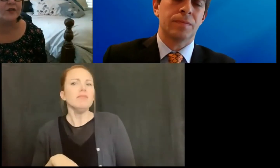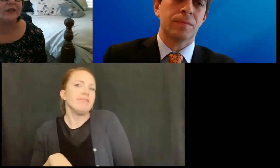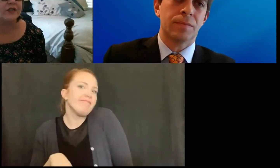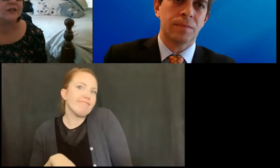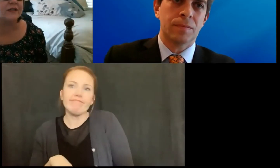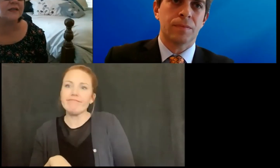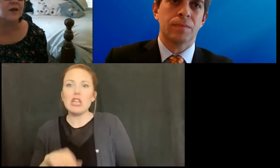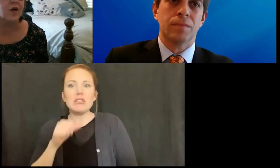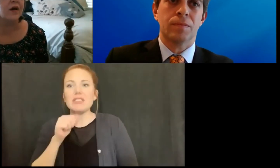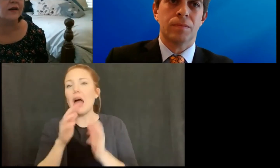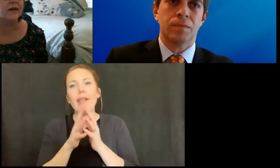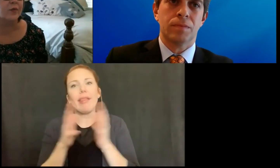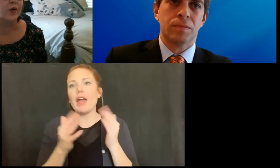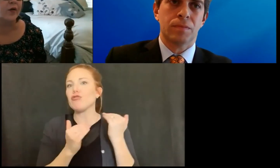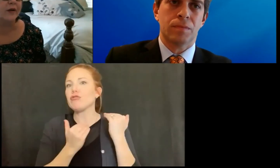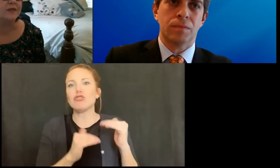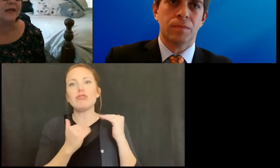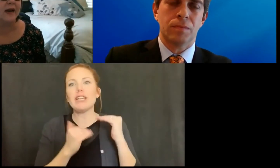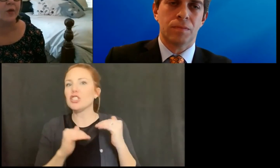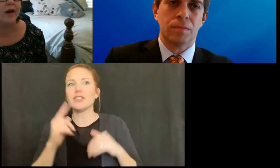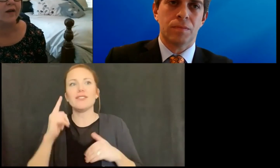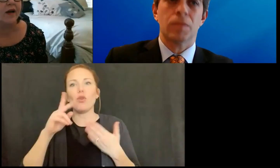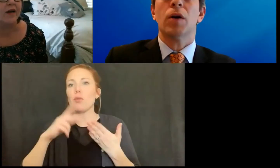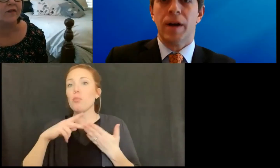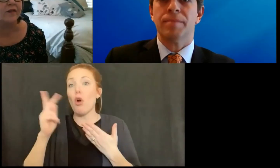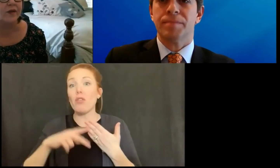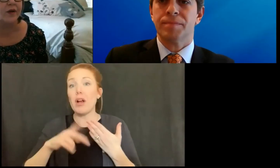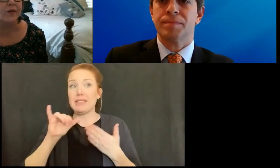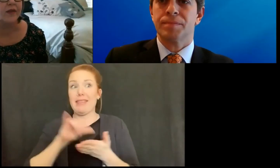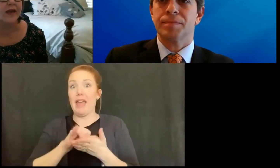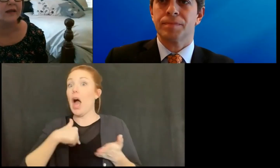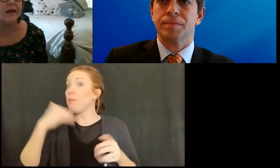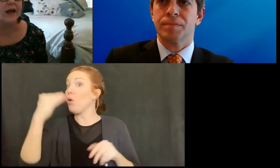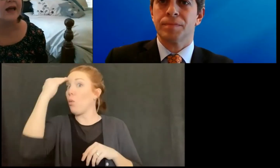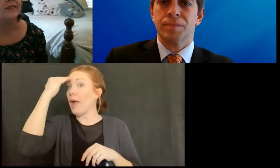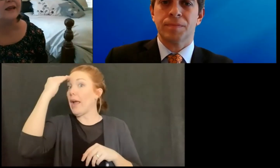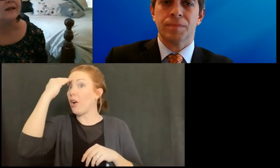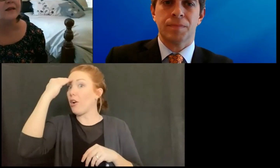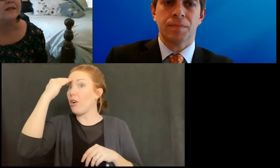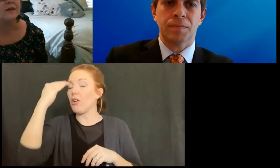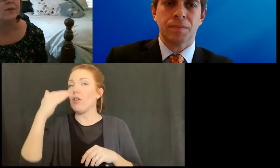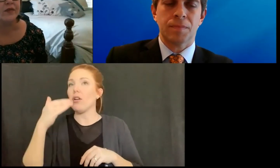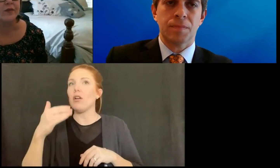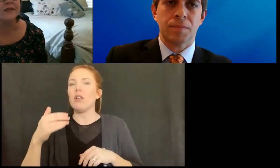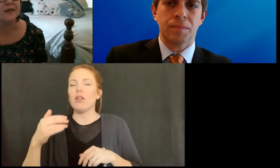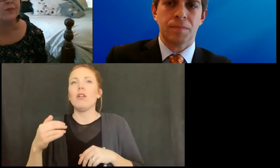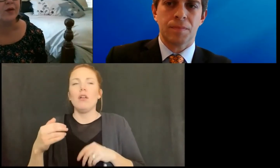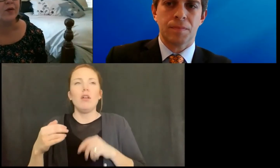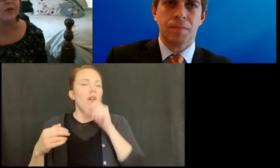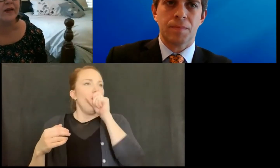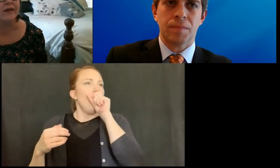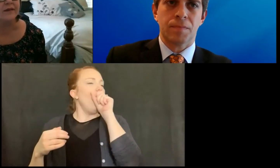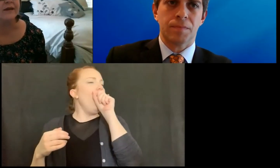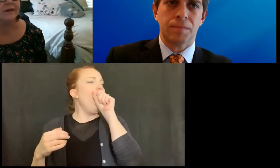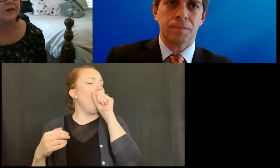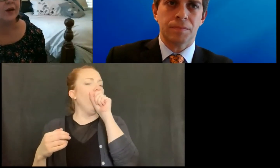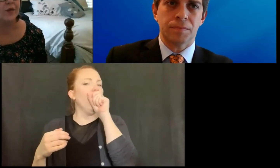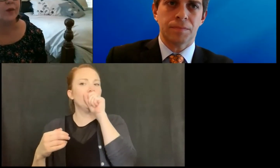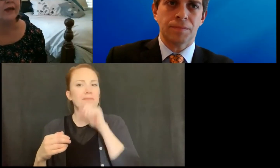of restrictions on the programs that I'm aware of. Okay. I think it's with the reciprocal